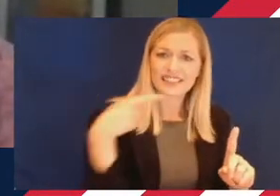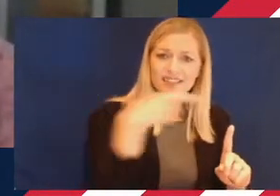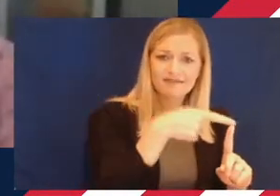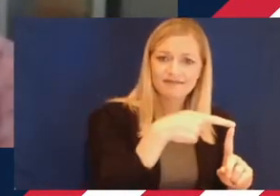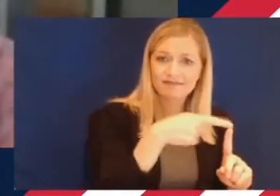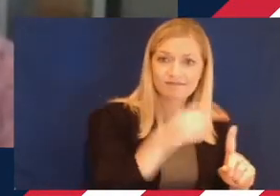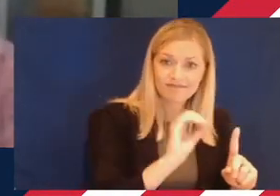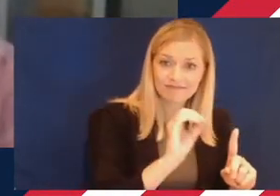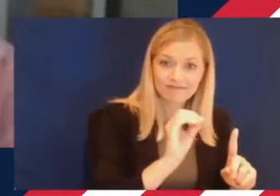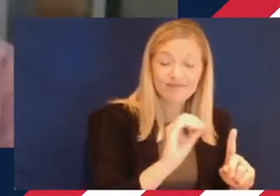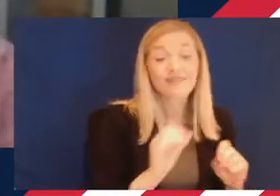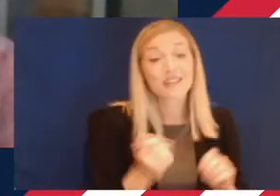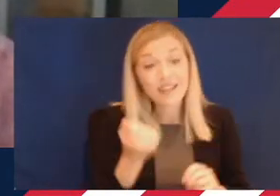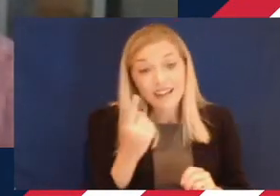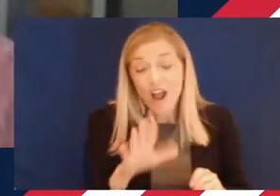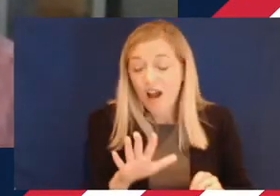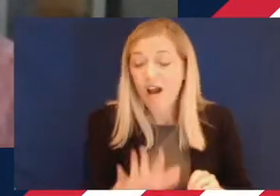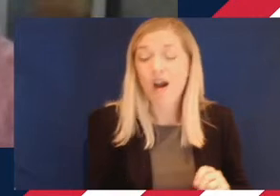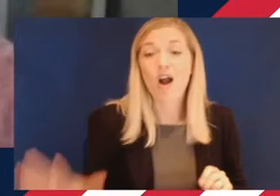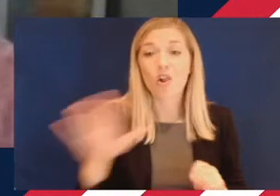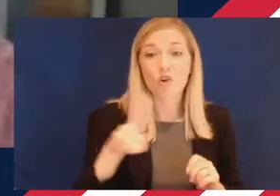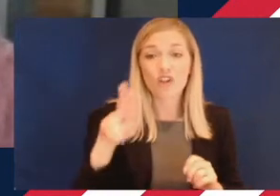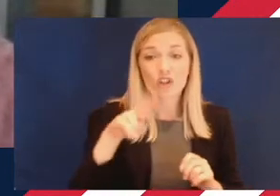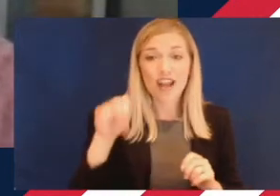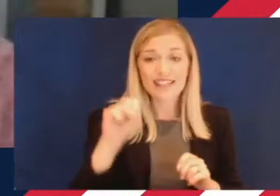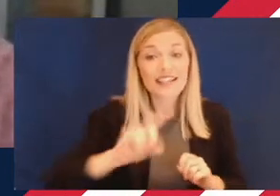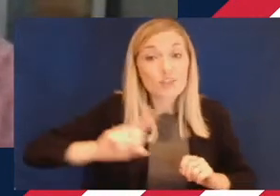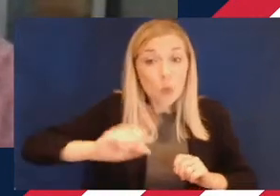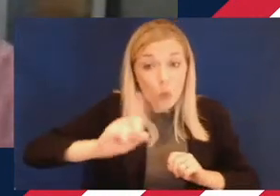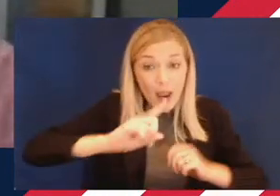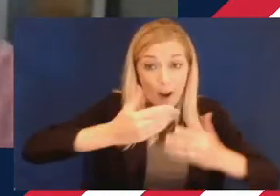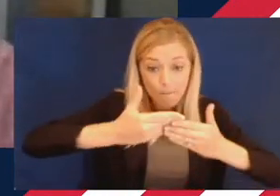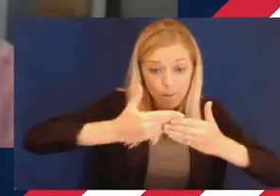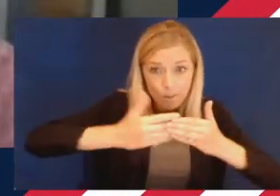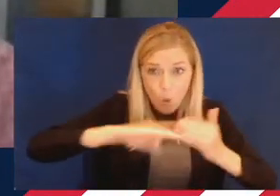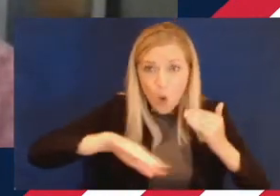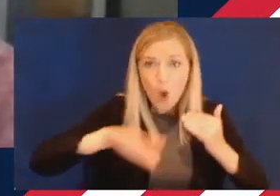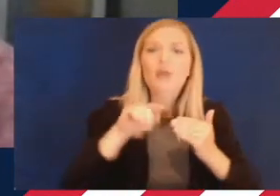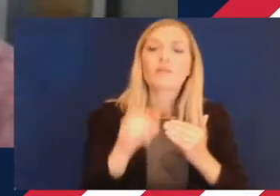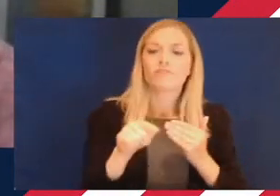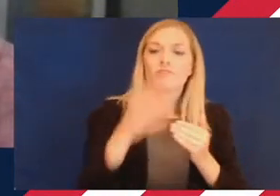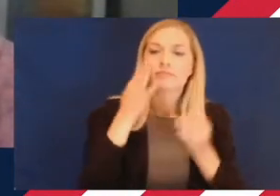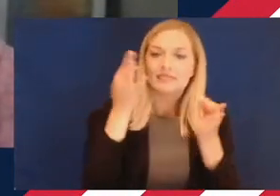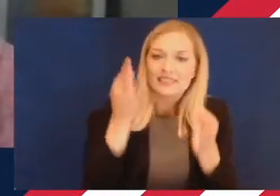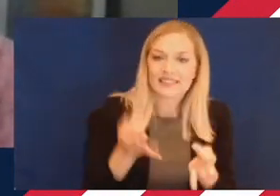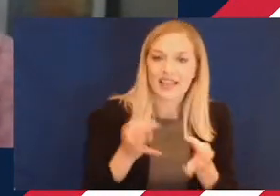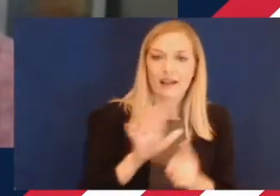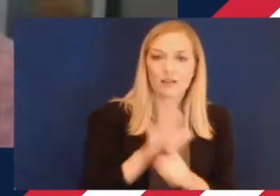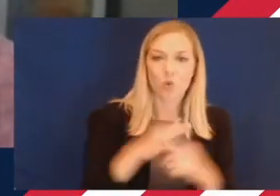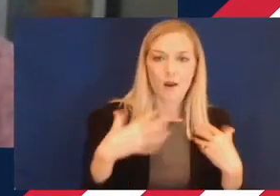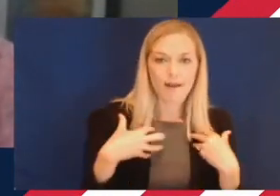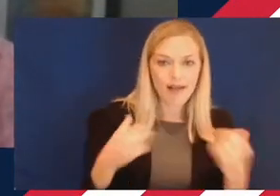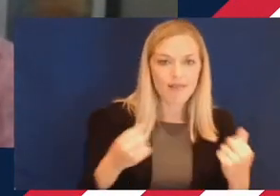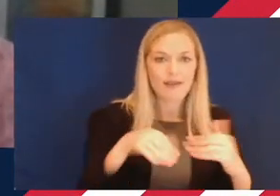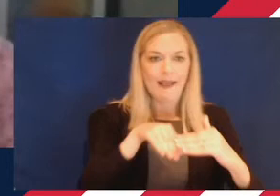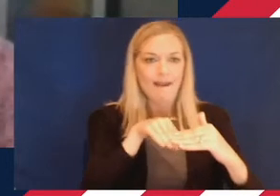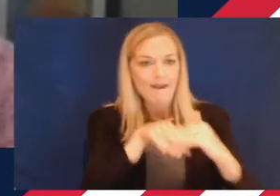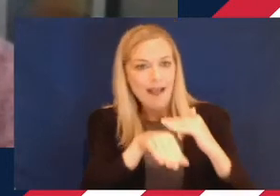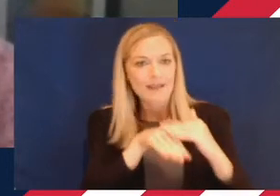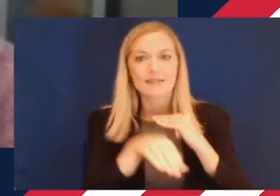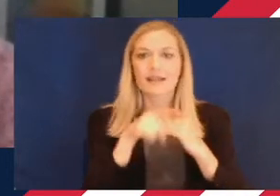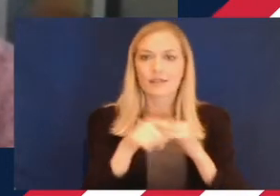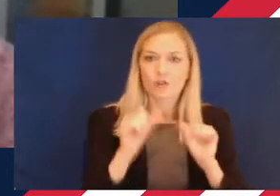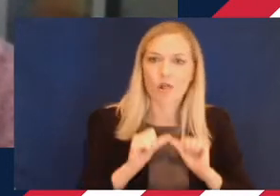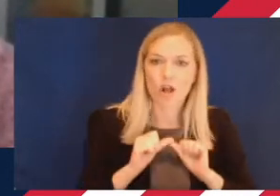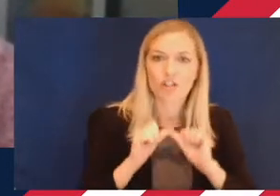defines and describes inequities in health, wealth, mobility, and longevity. The reasons for this are both